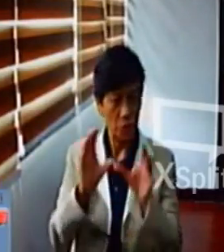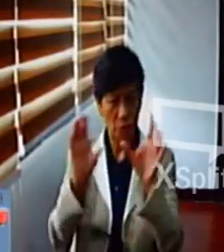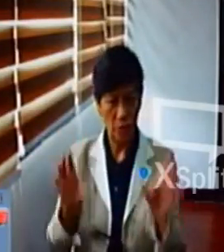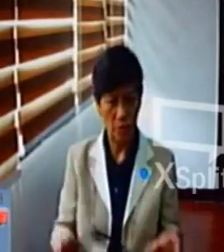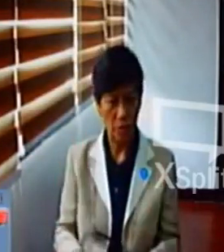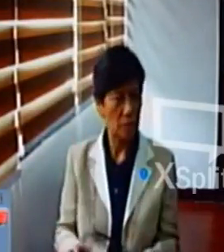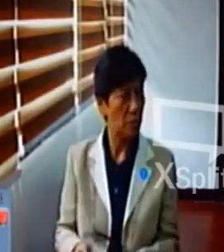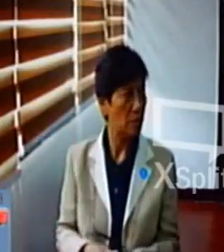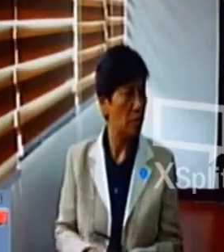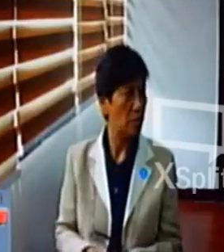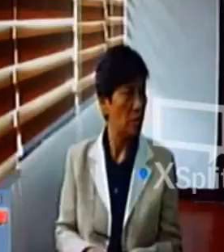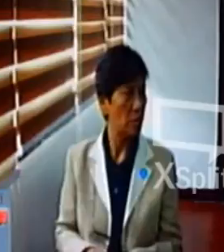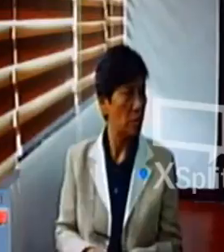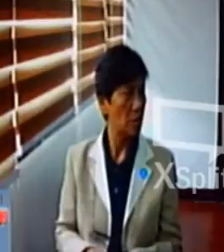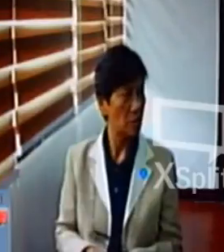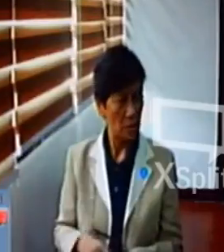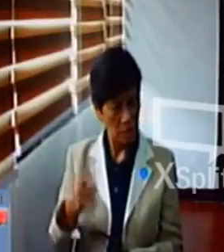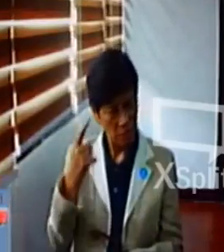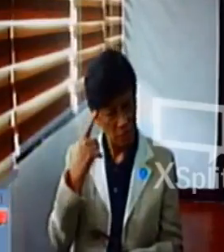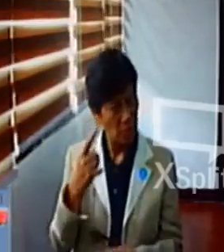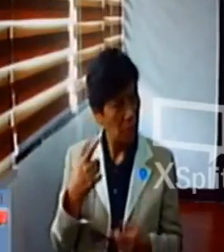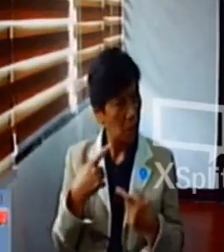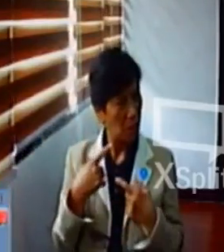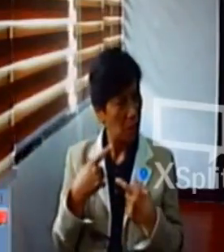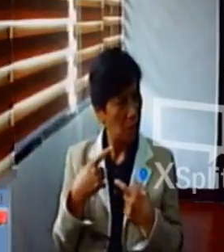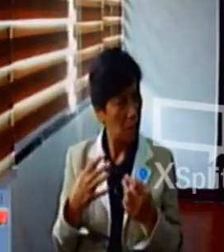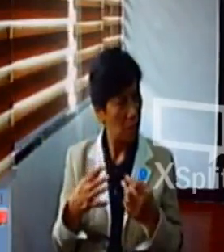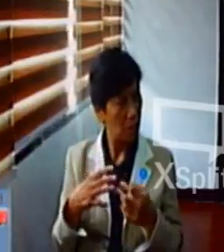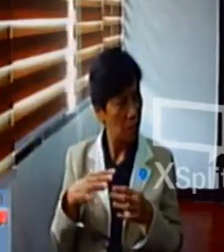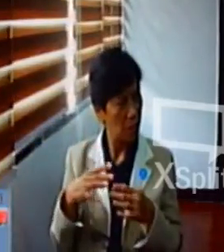I think, ma'am, it already got accepted